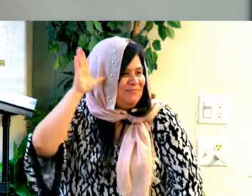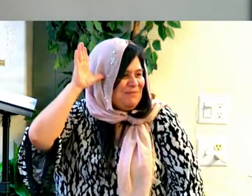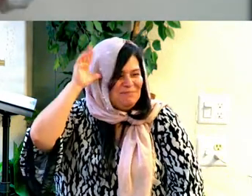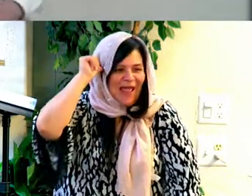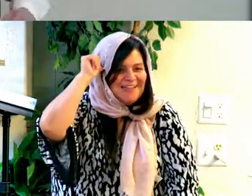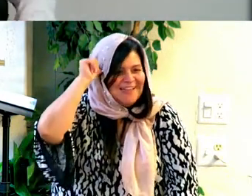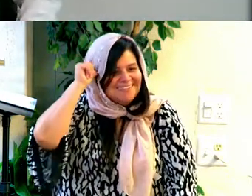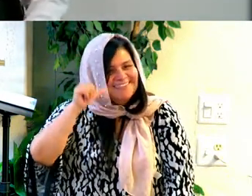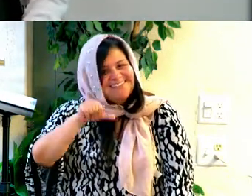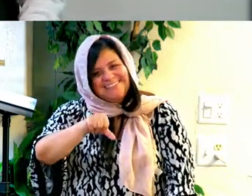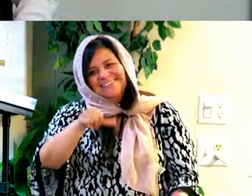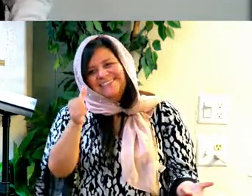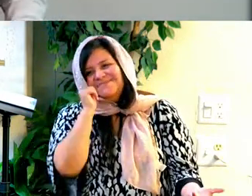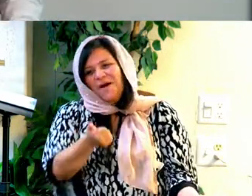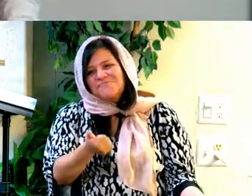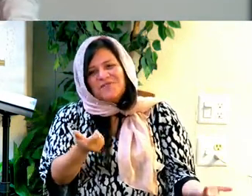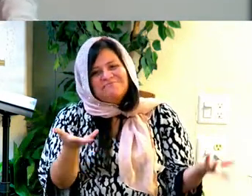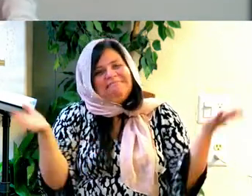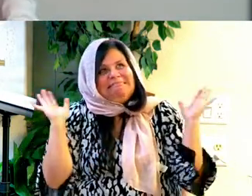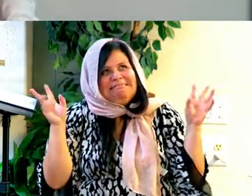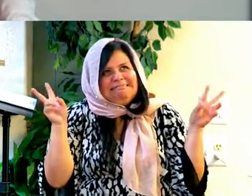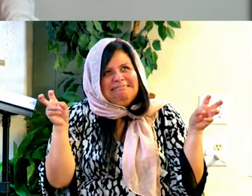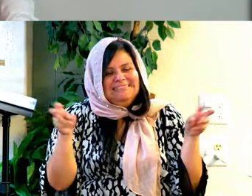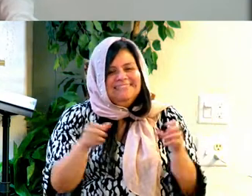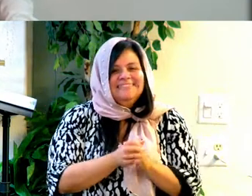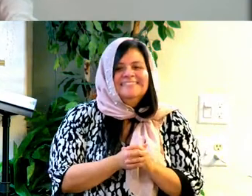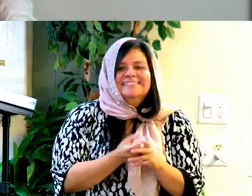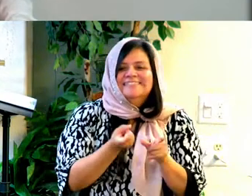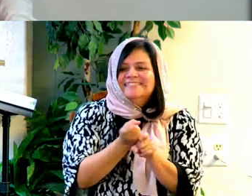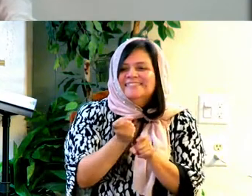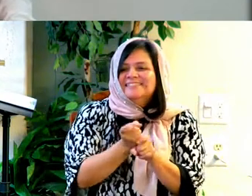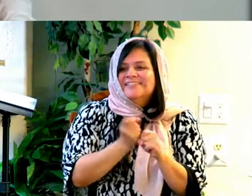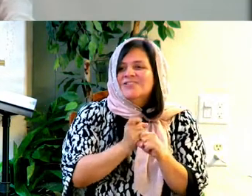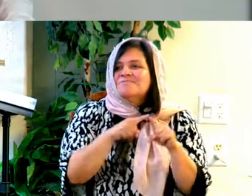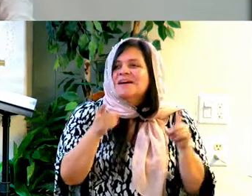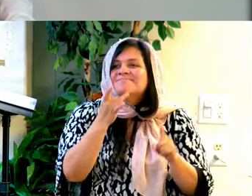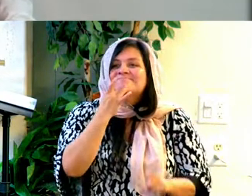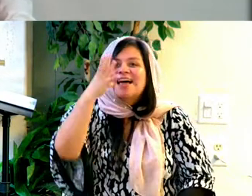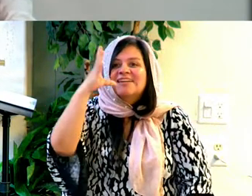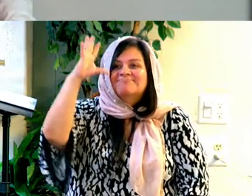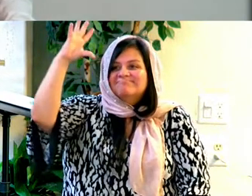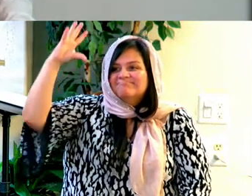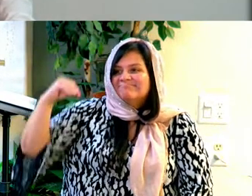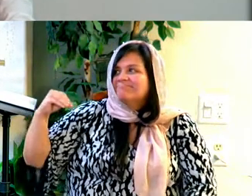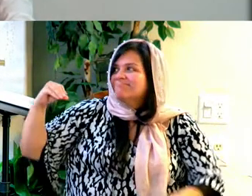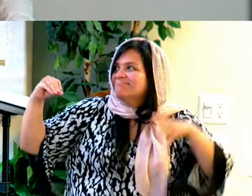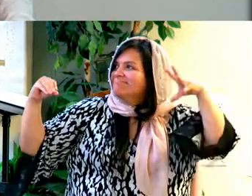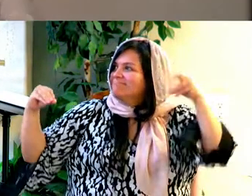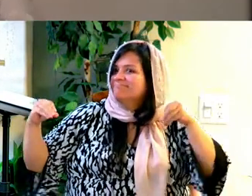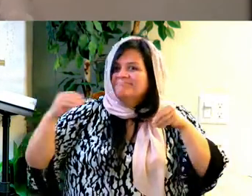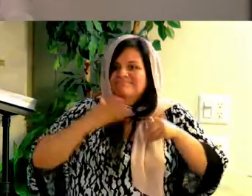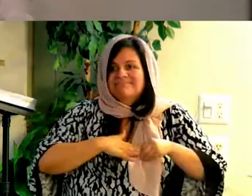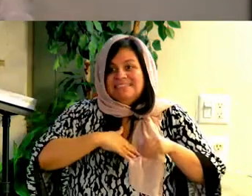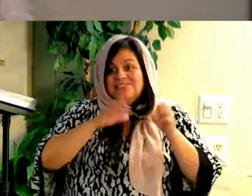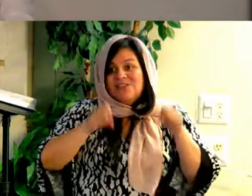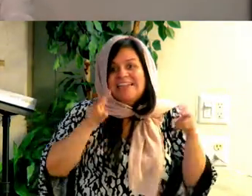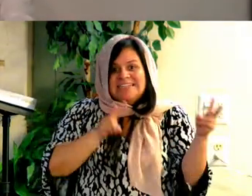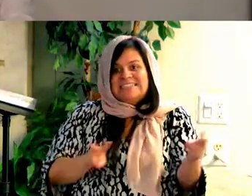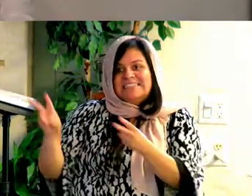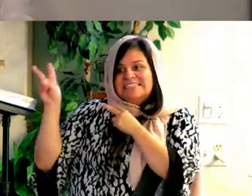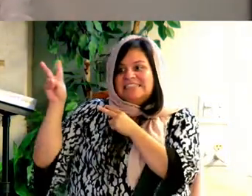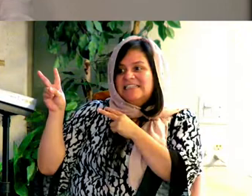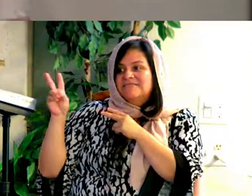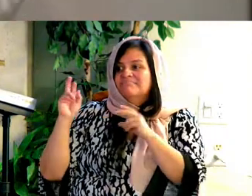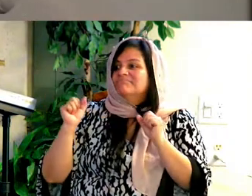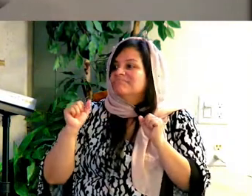día de Coré. So, maybe these lights, can you do them, these other lights in the front here, maybe? I don't know which ones are these, but we can see the screen a little bit. you see? Ah, sí,